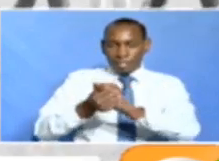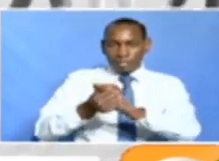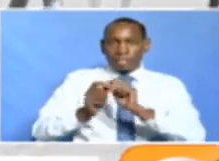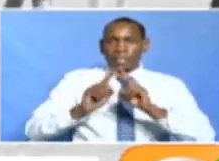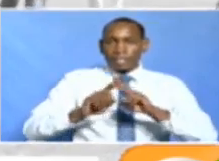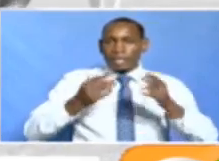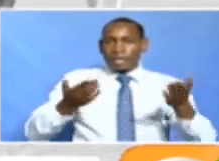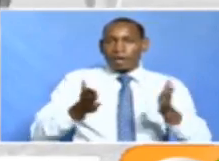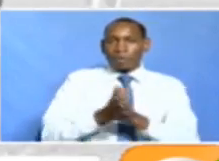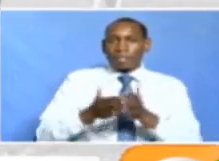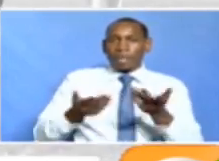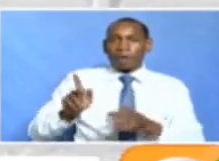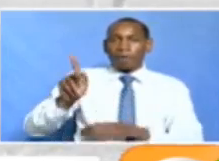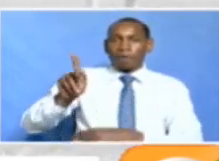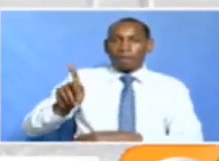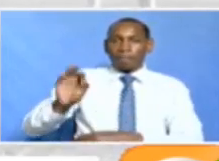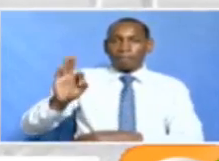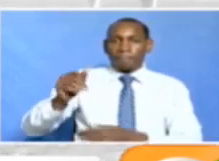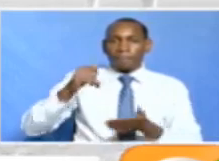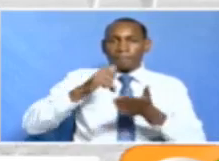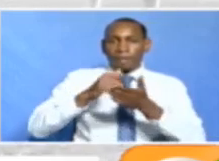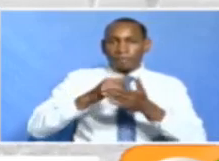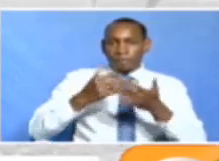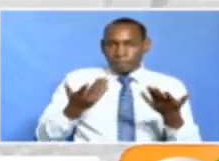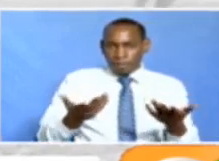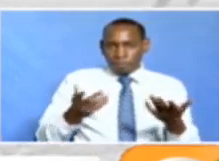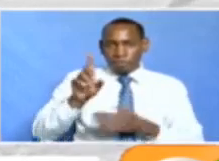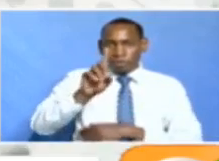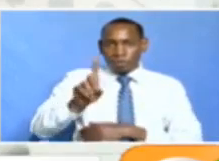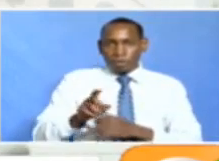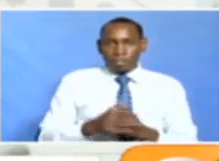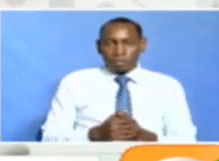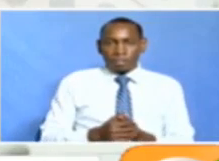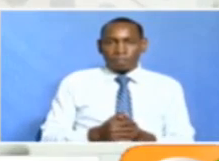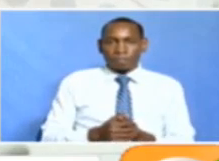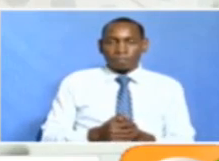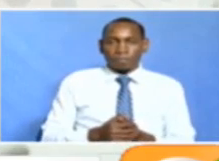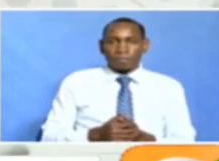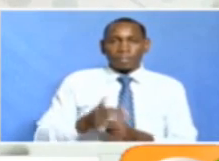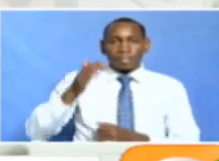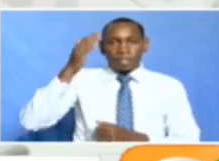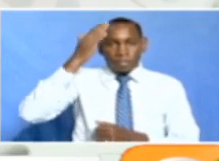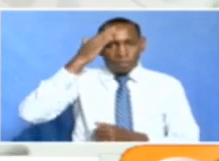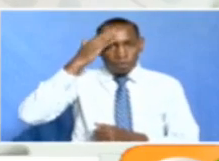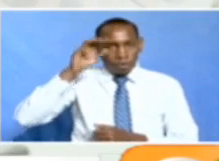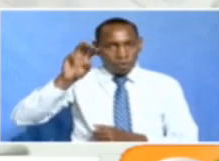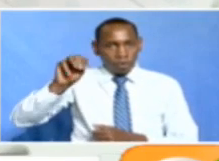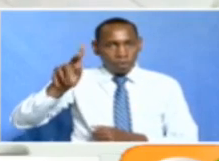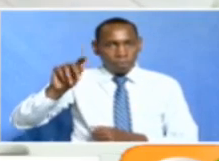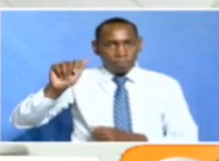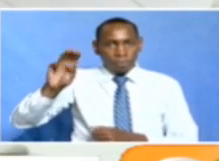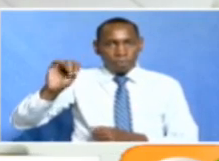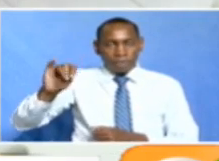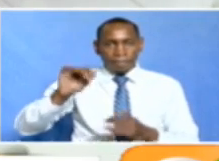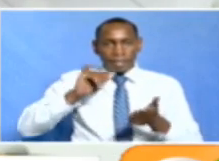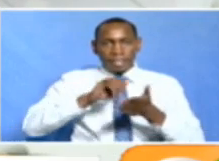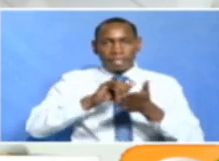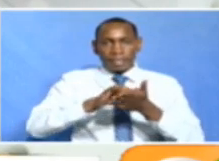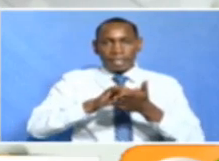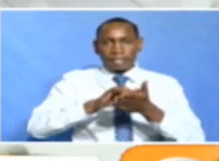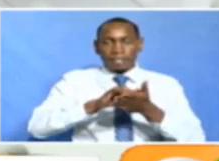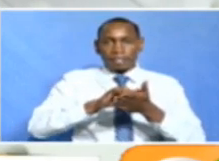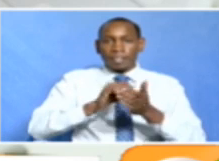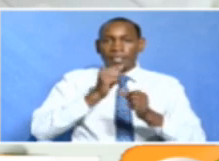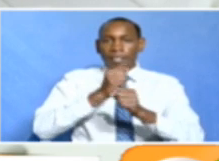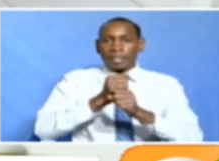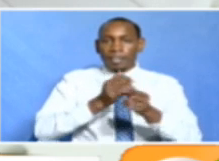the Football Kenya Federation's involvement been? You will realize, Mukami, that these cases are